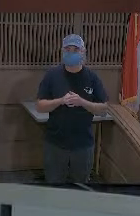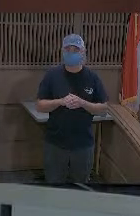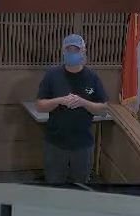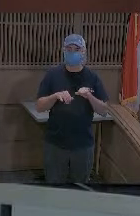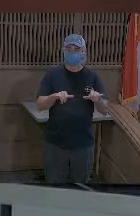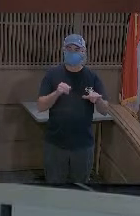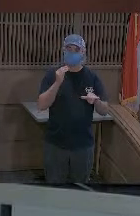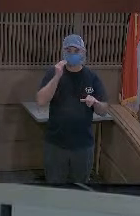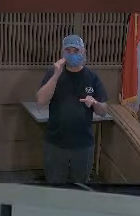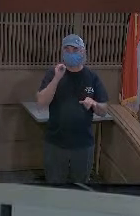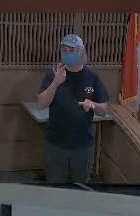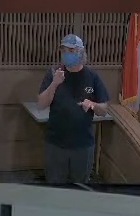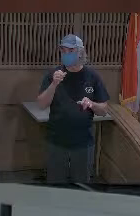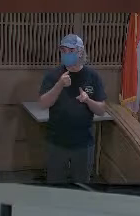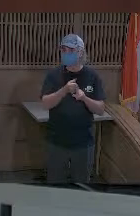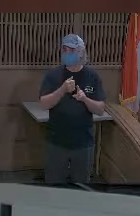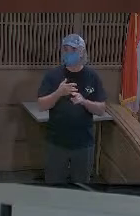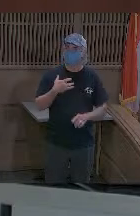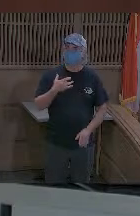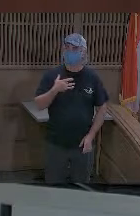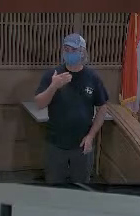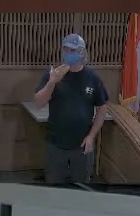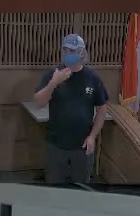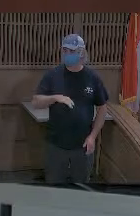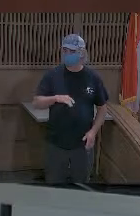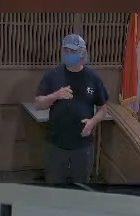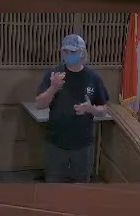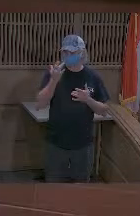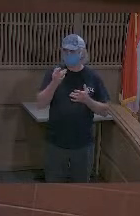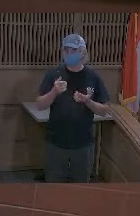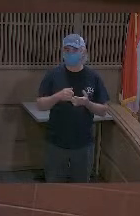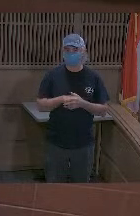at home if you're sick. Thank you.